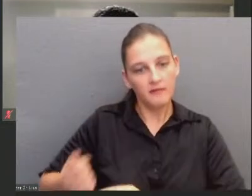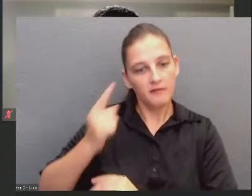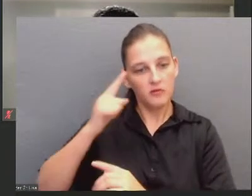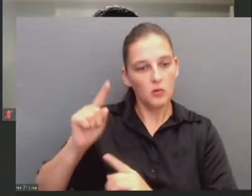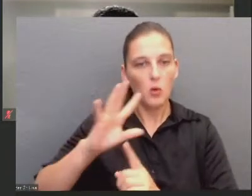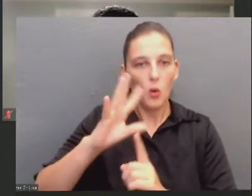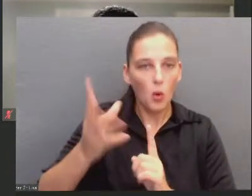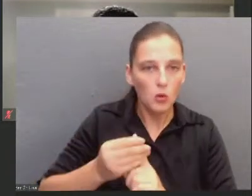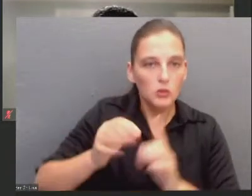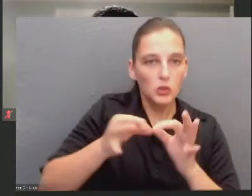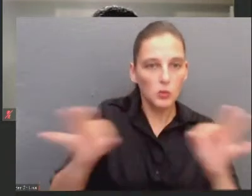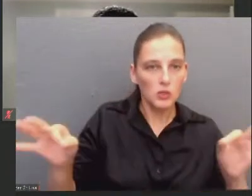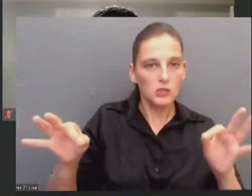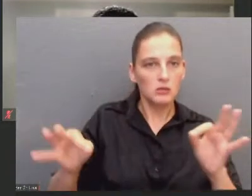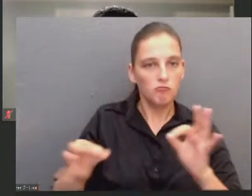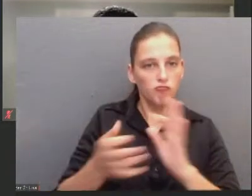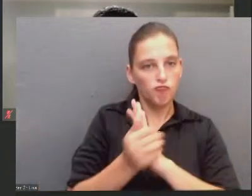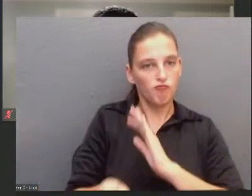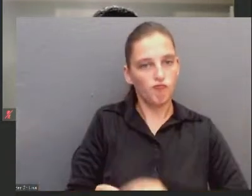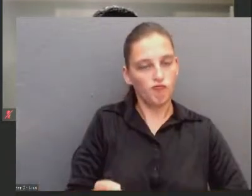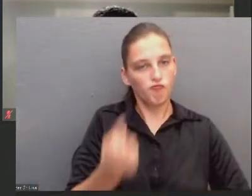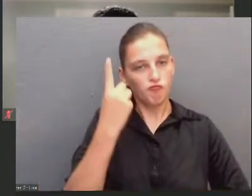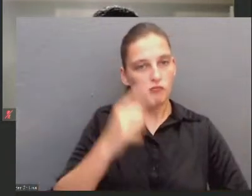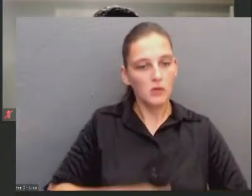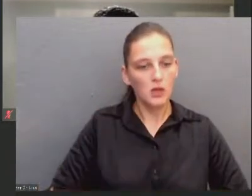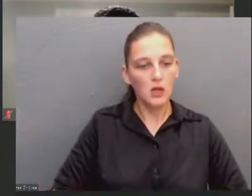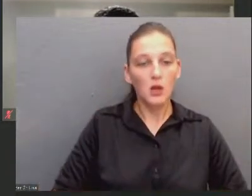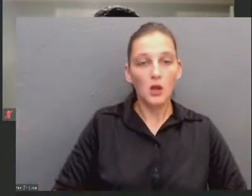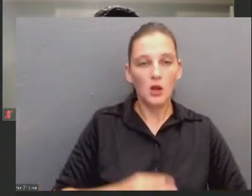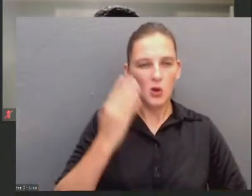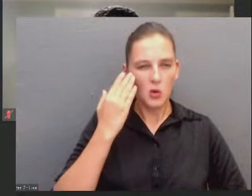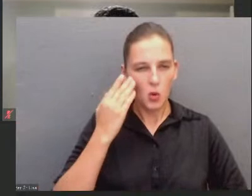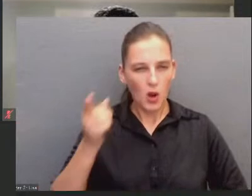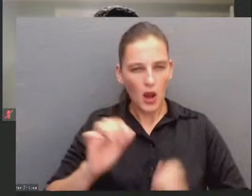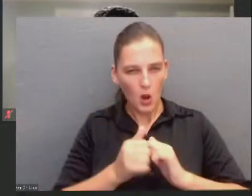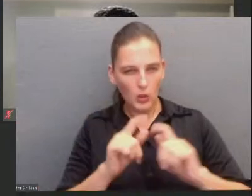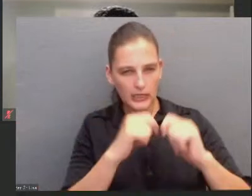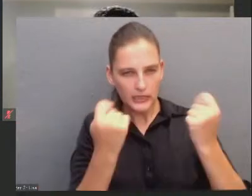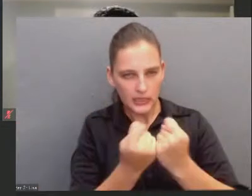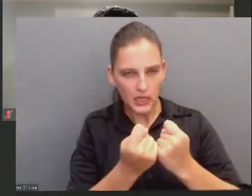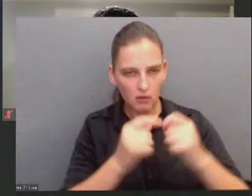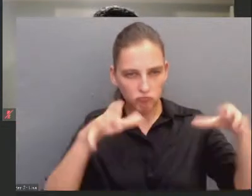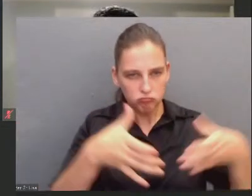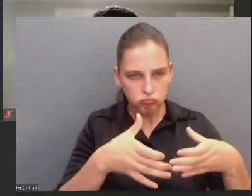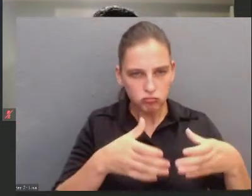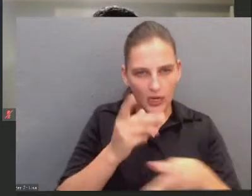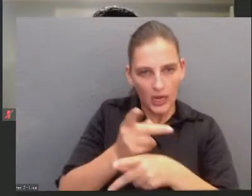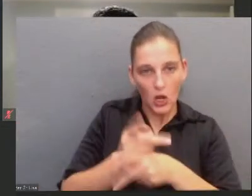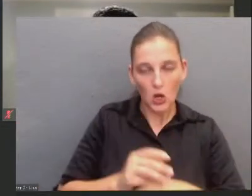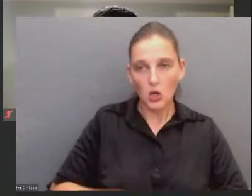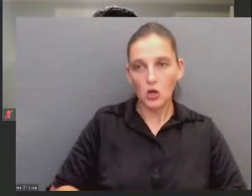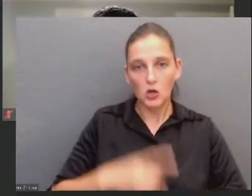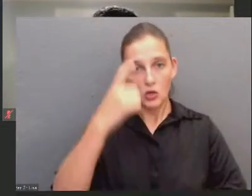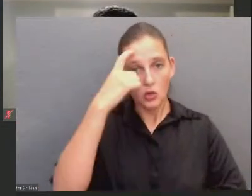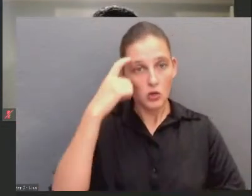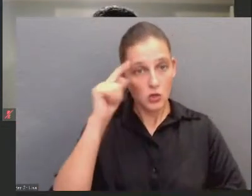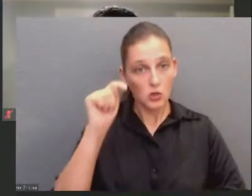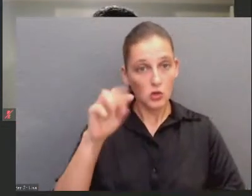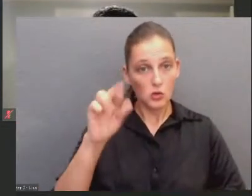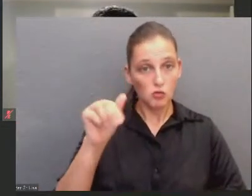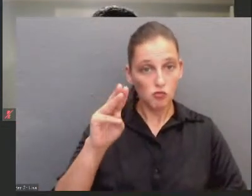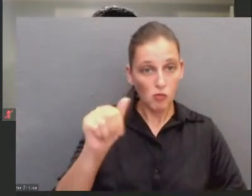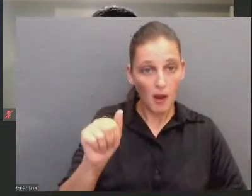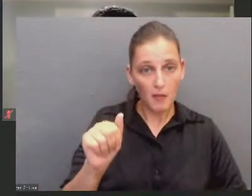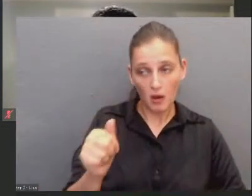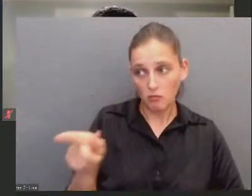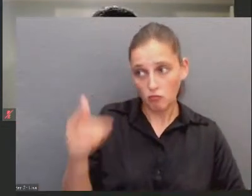what a team-based care model approach is and how to do that well, being trauma-informed, understanding the social determinants of health,